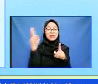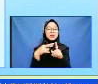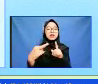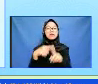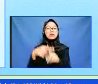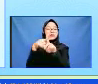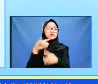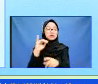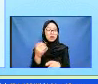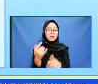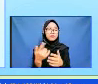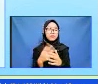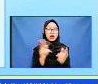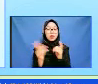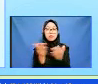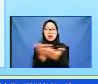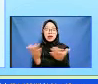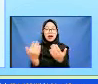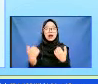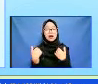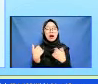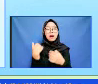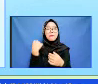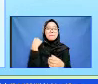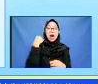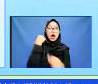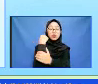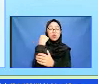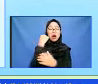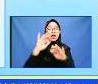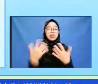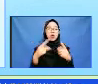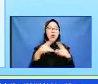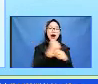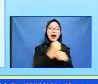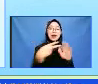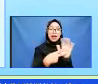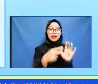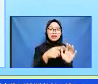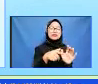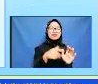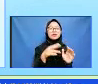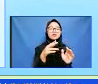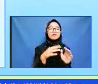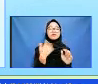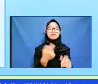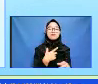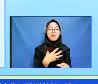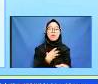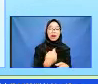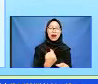agents, of change in relation to both mitigation and also adaptation. They often have a strong